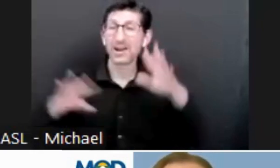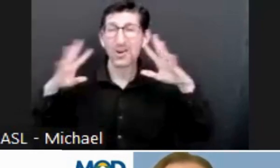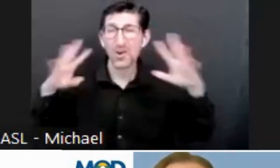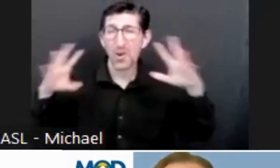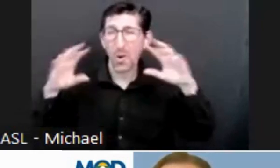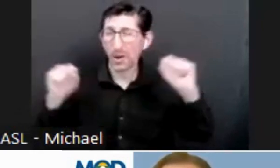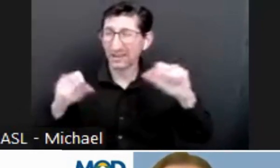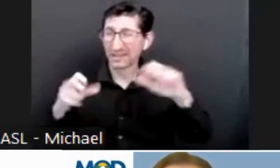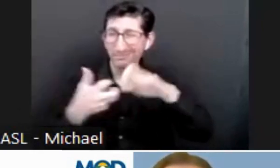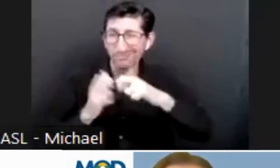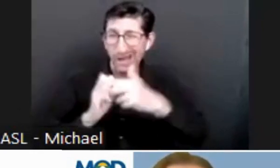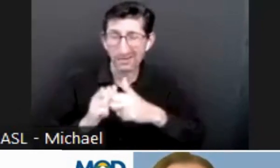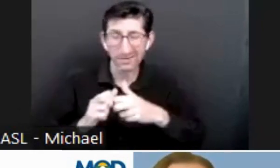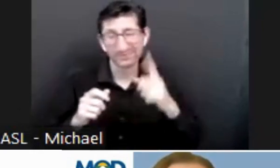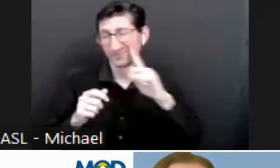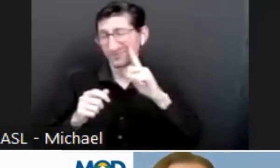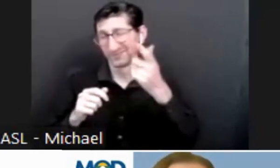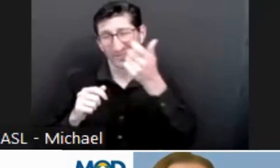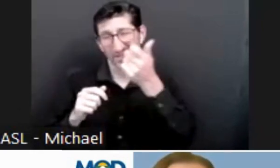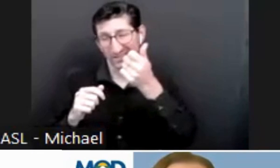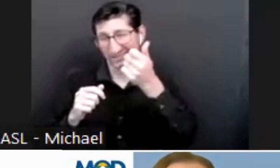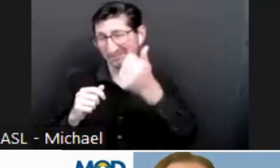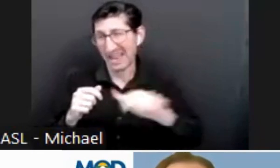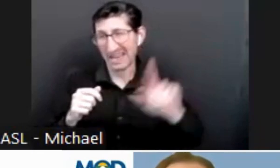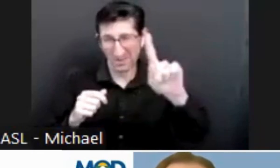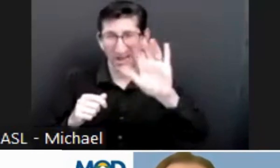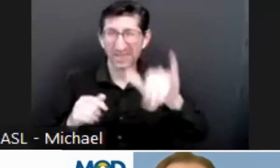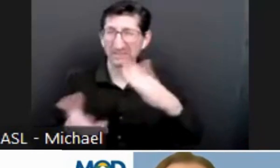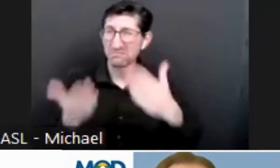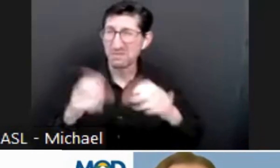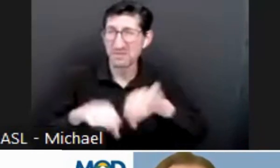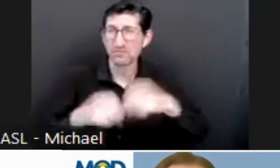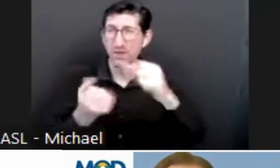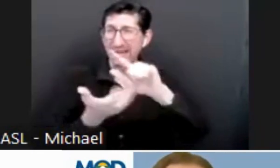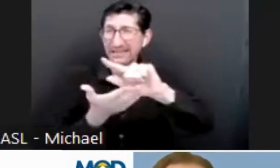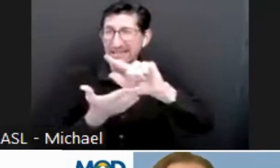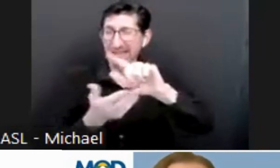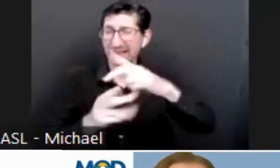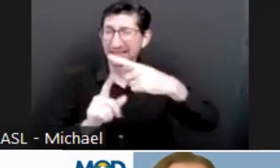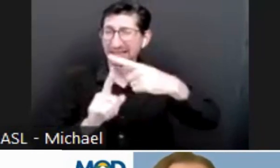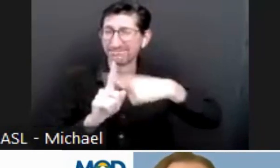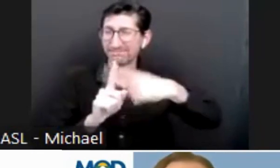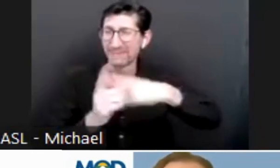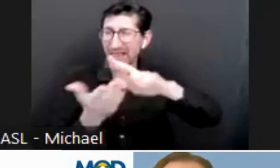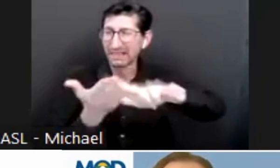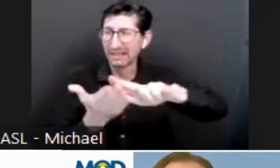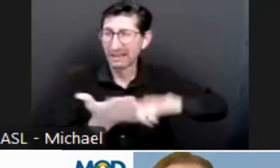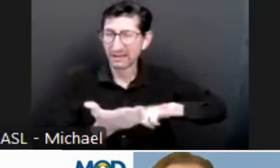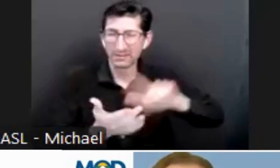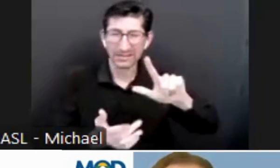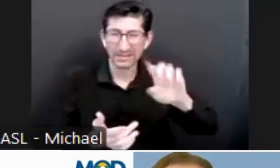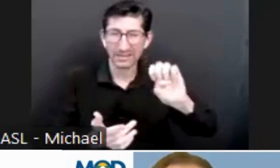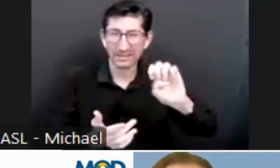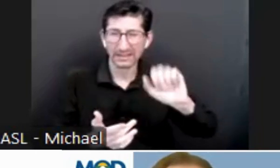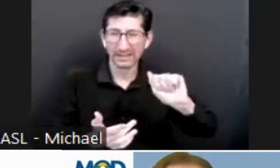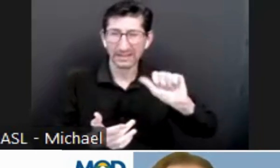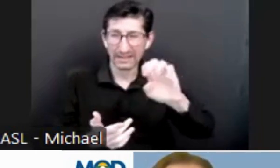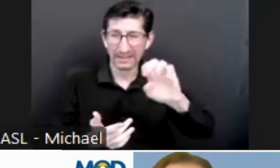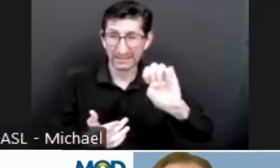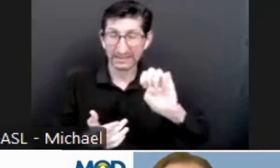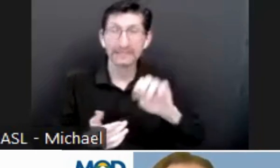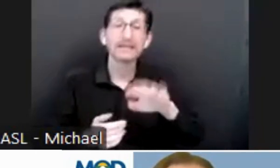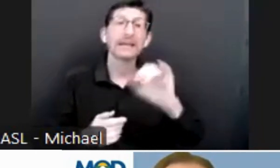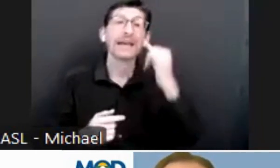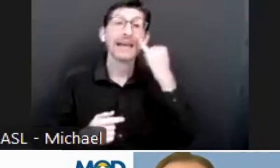are like lease violation issues. But as we mentioned on the last slide, if Micah was still having